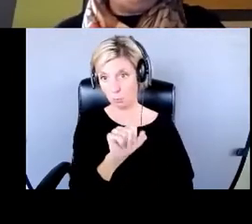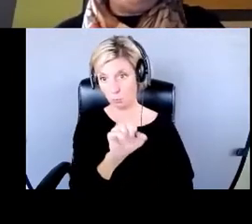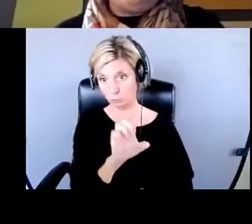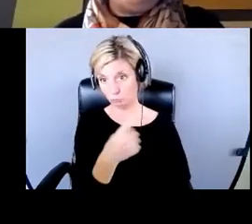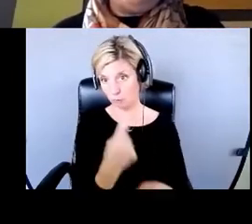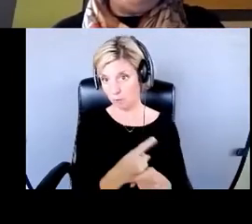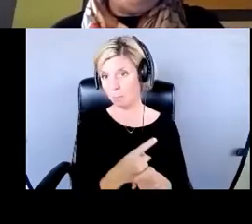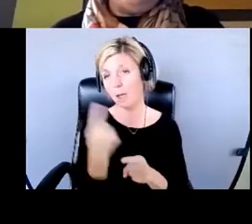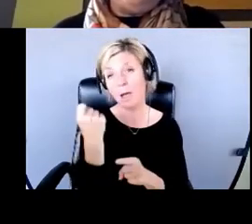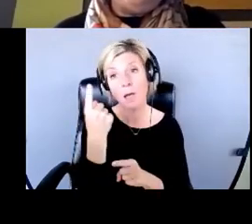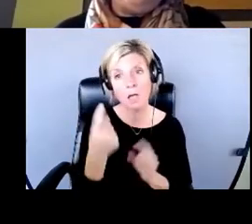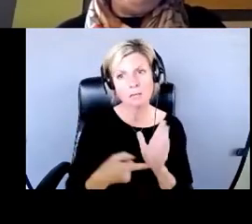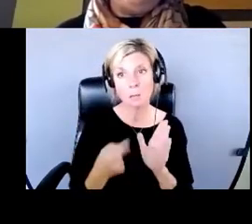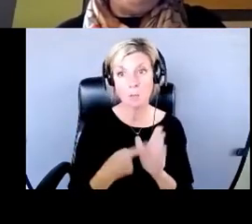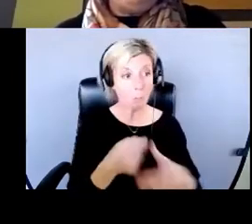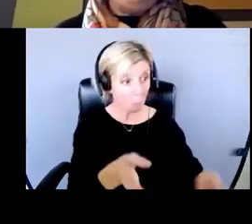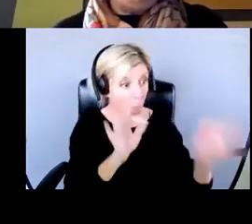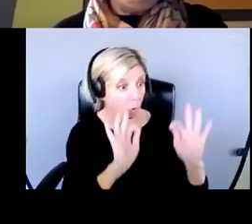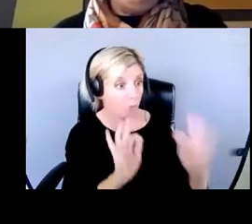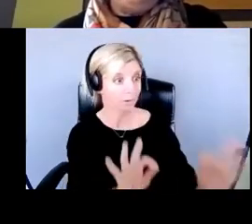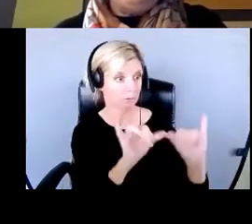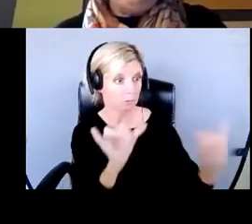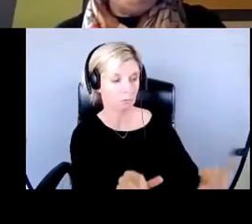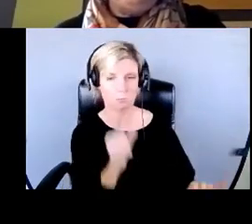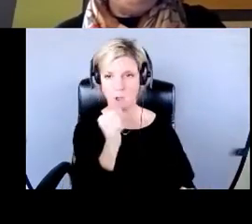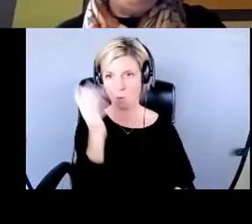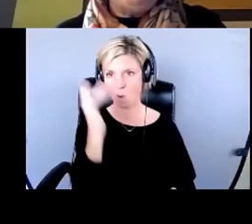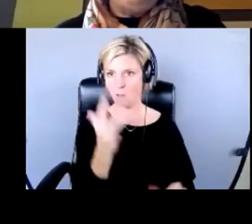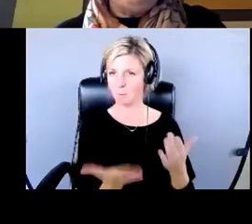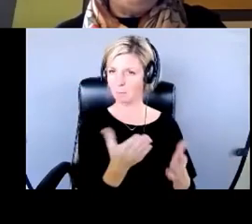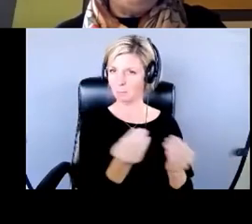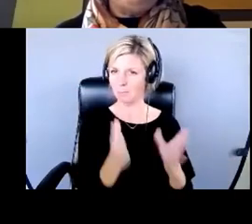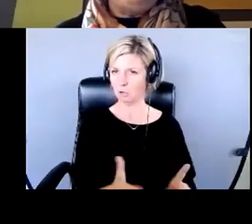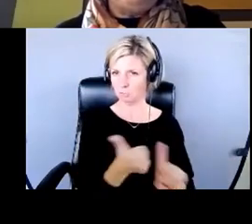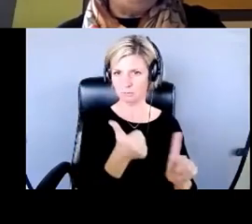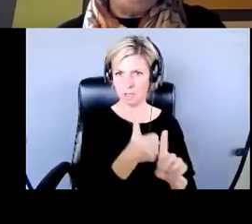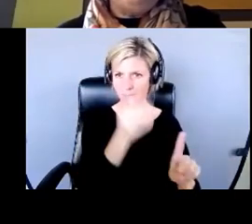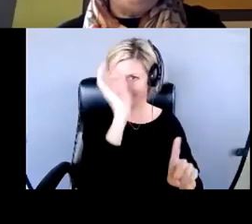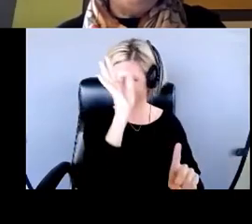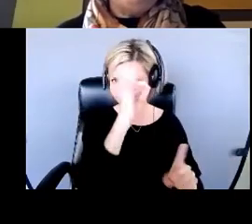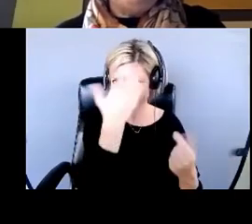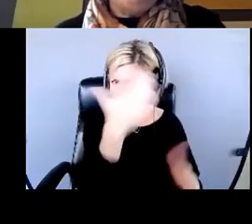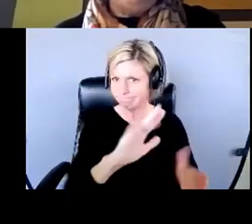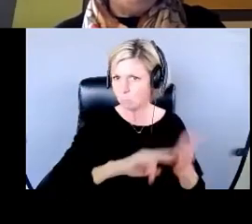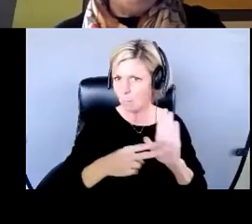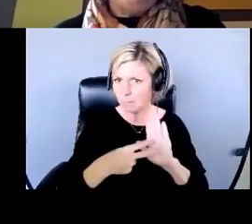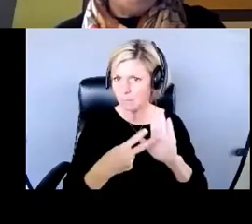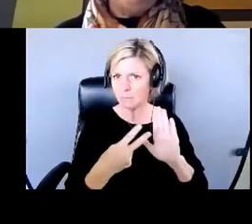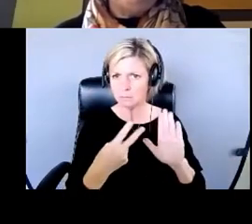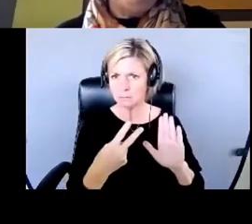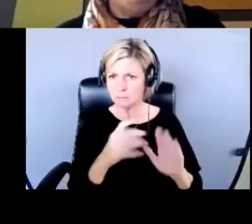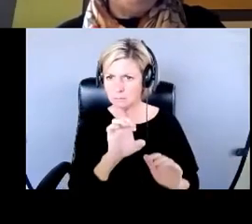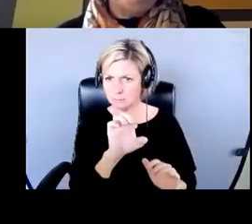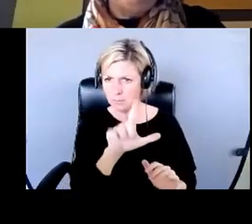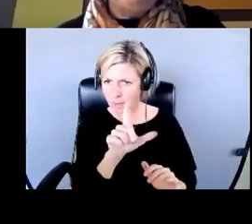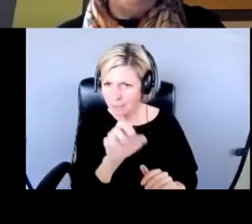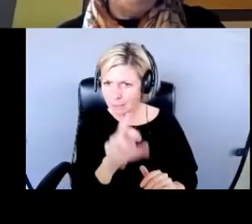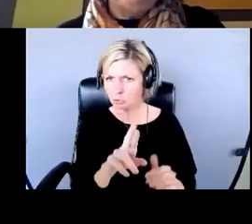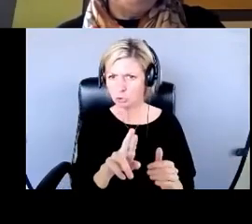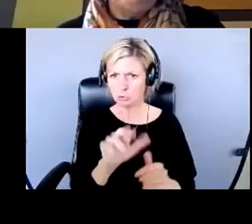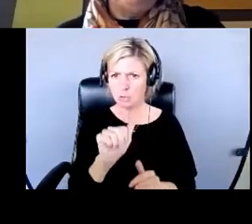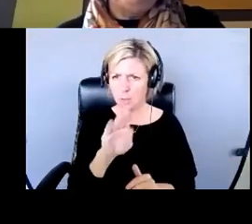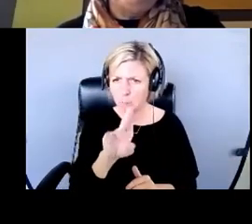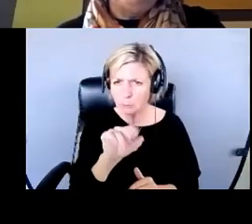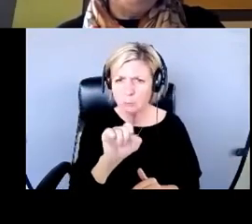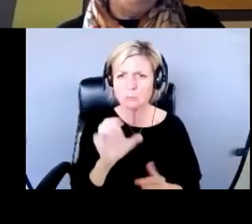the mediator does not always have an aging and abuse lens, or at least I remember we briefly talked about this beforehand.